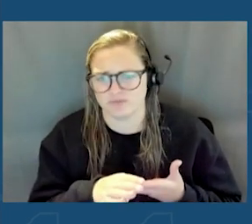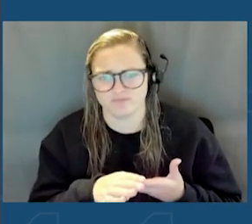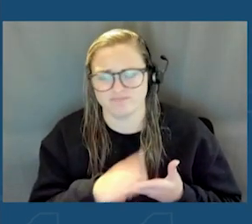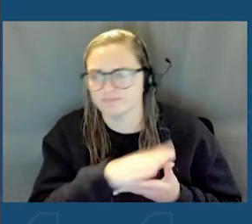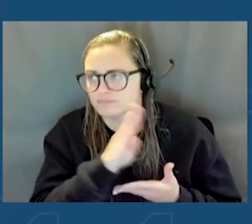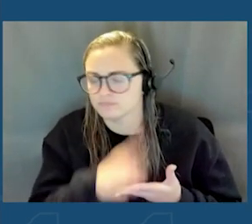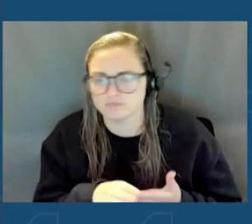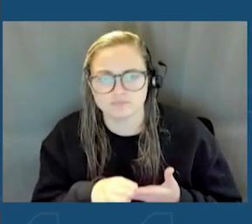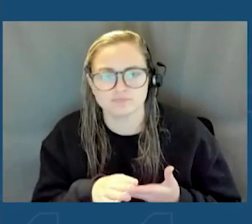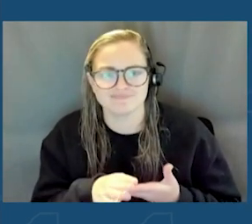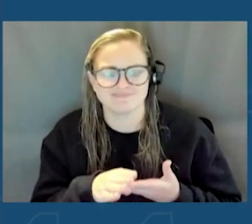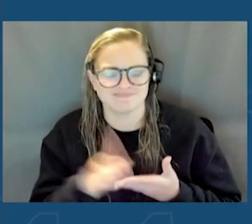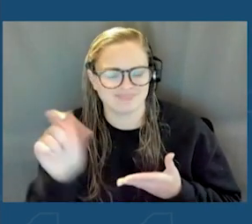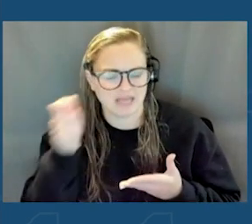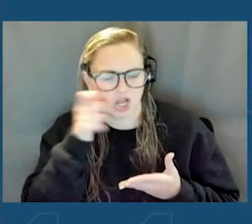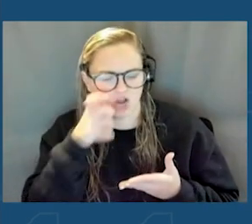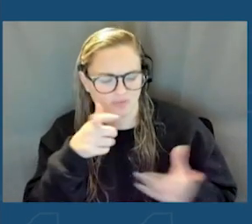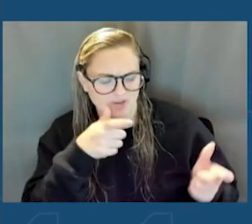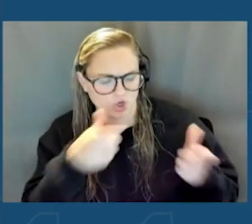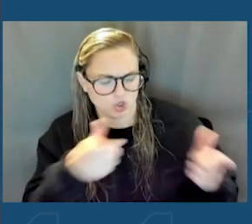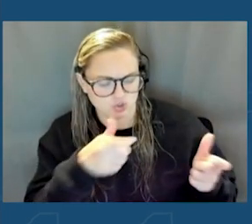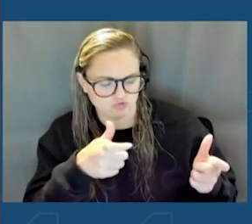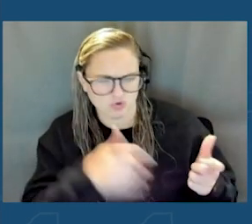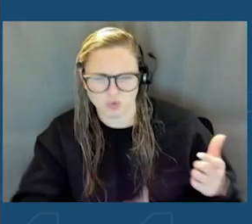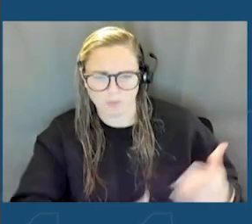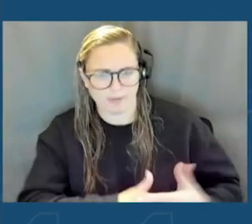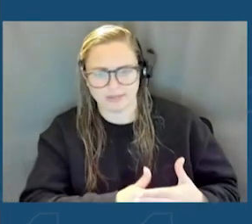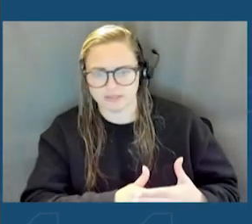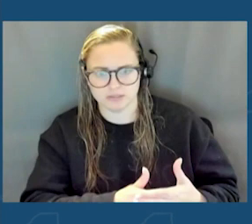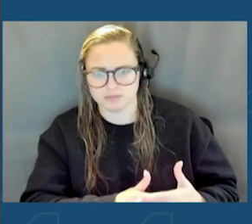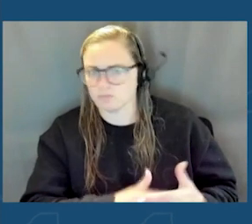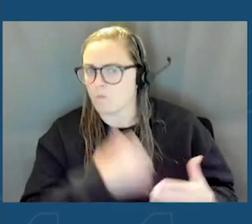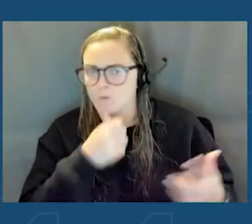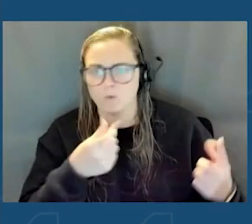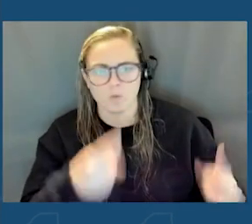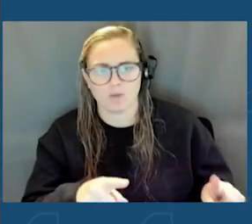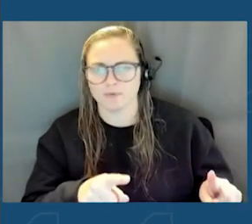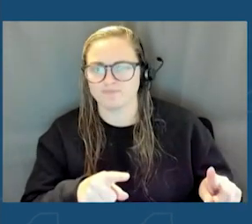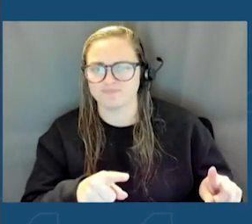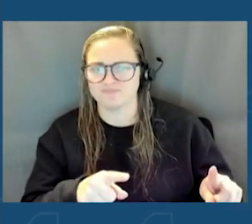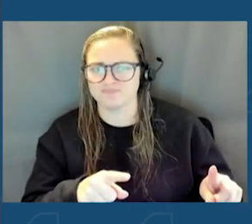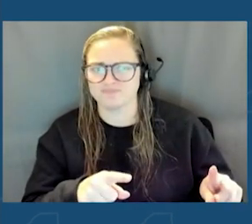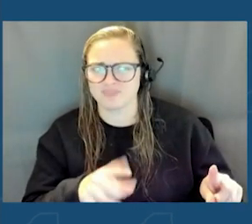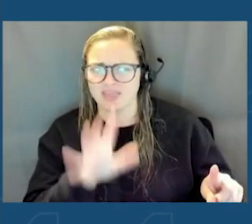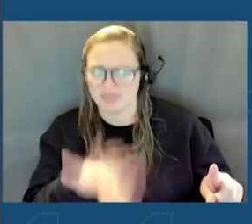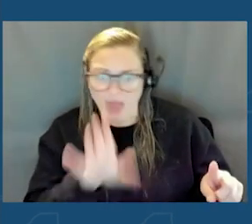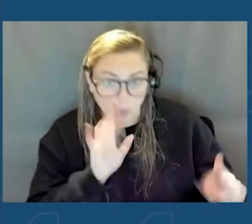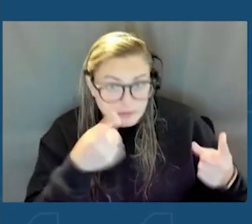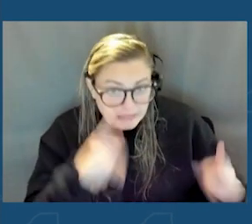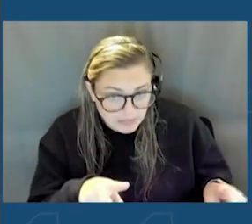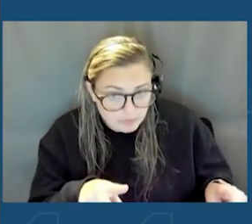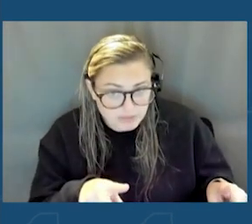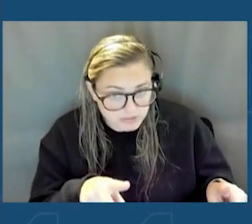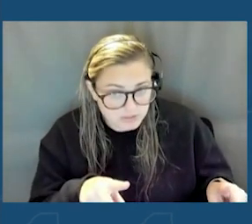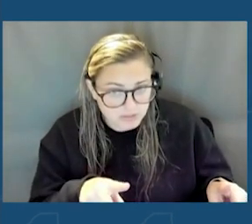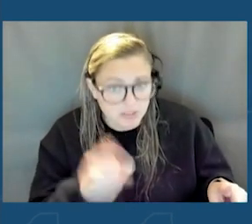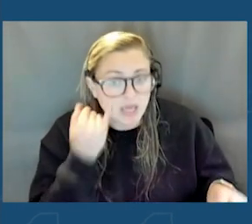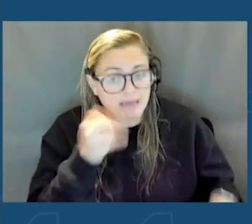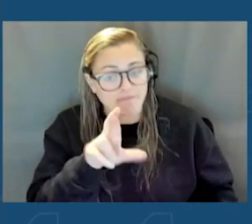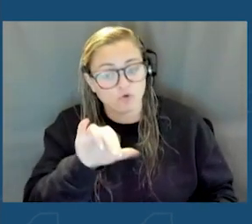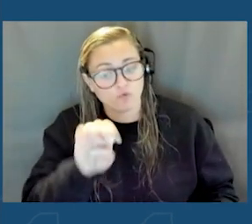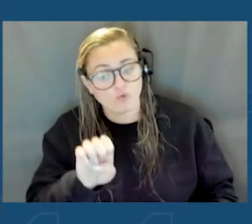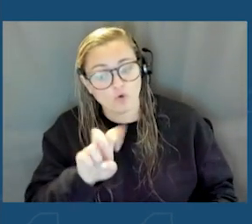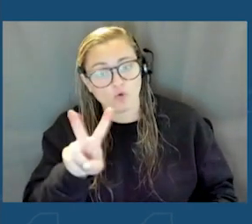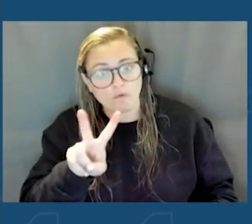to government-mandated pregnancies, because that's what will ensue if Roe v. Wade